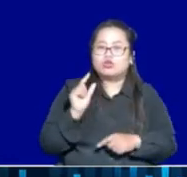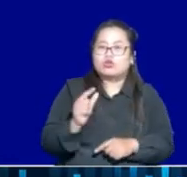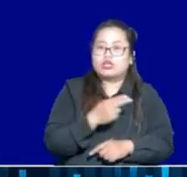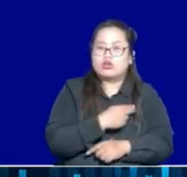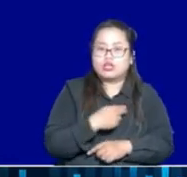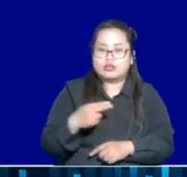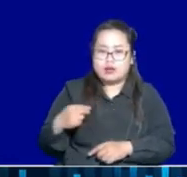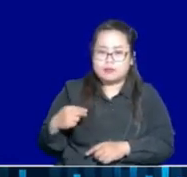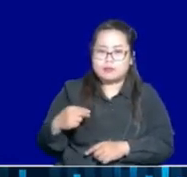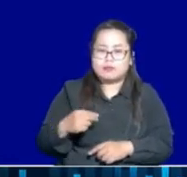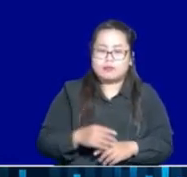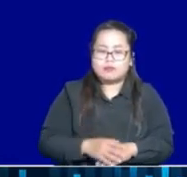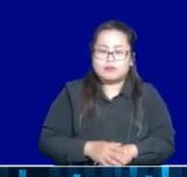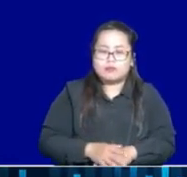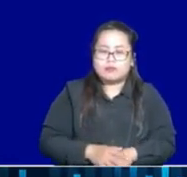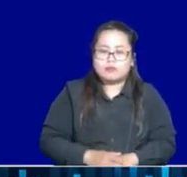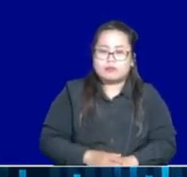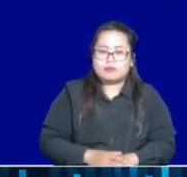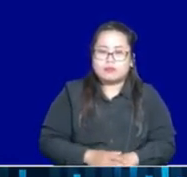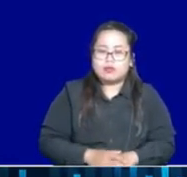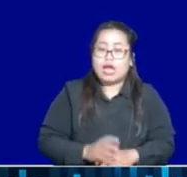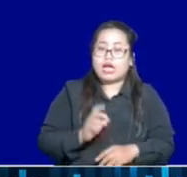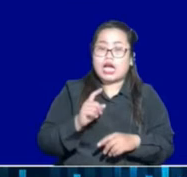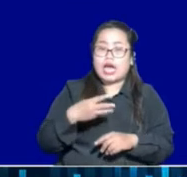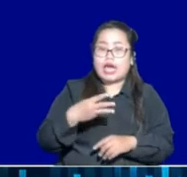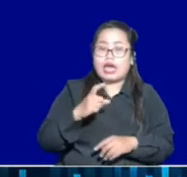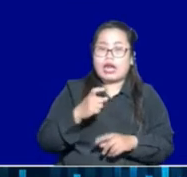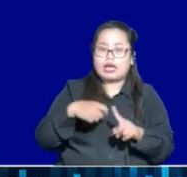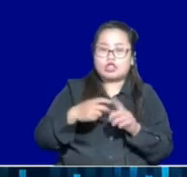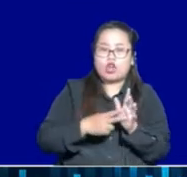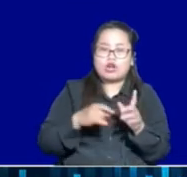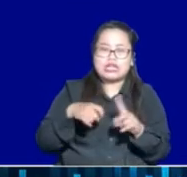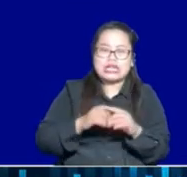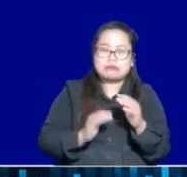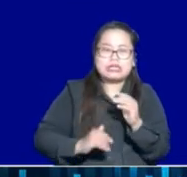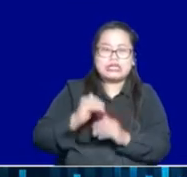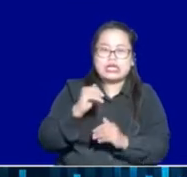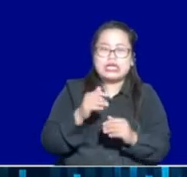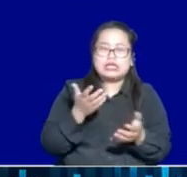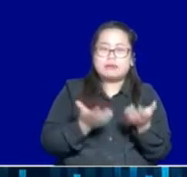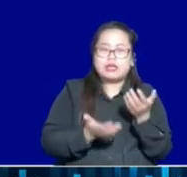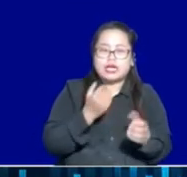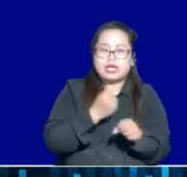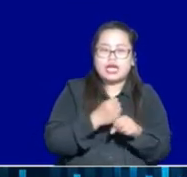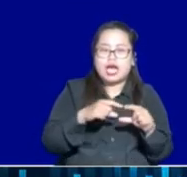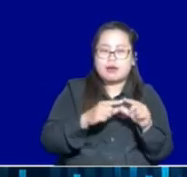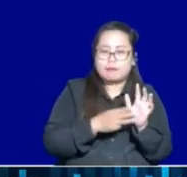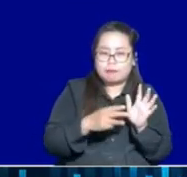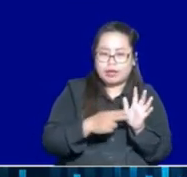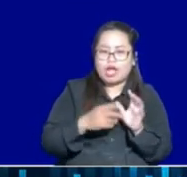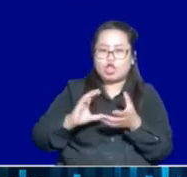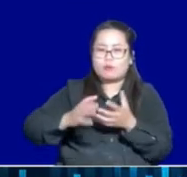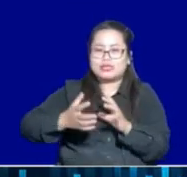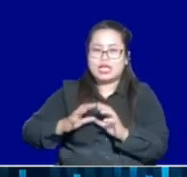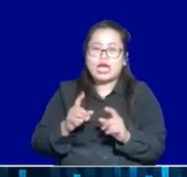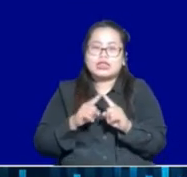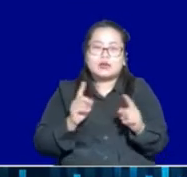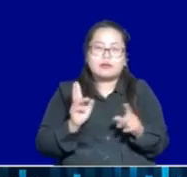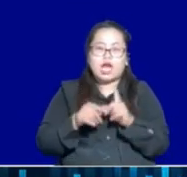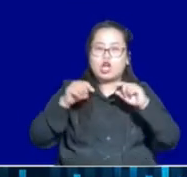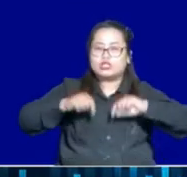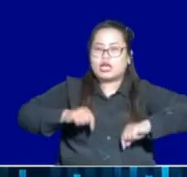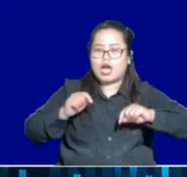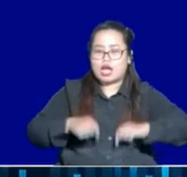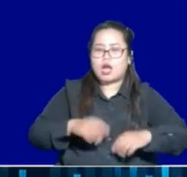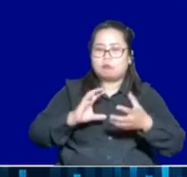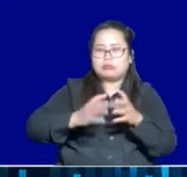into garments or machinery. But now machinery is at least as large as garments.